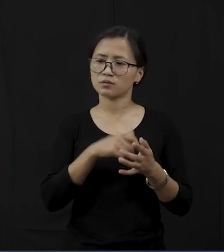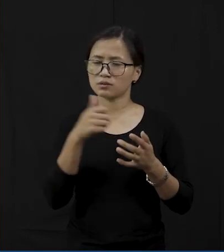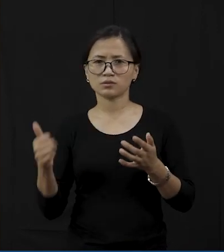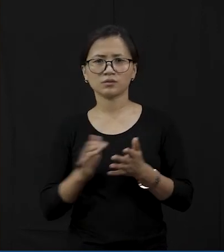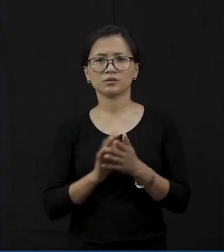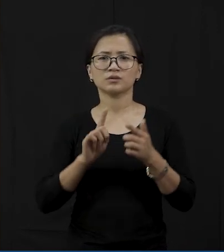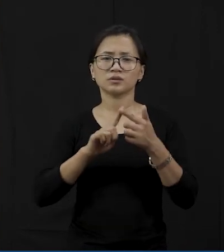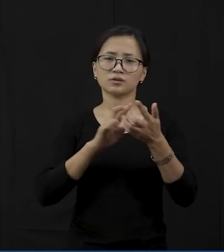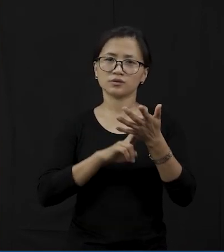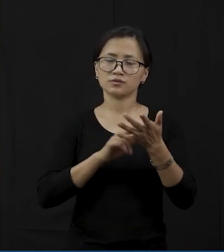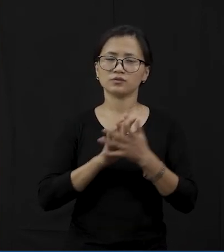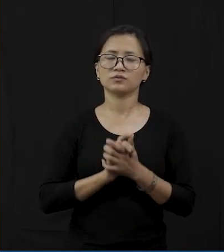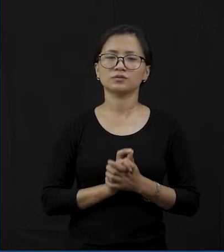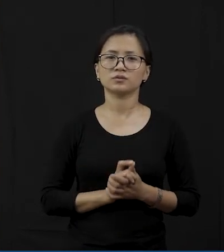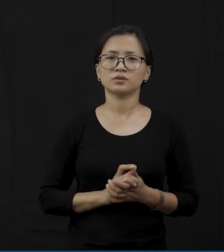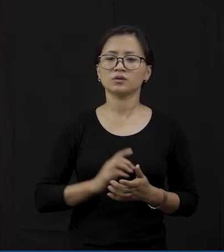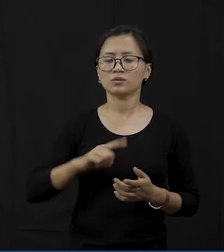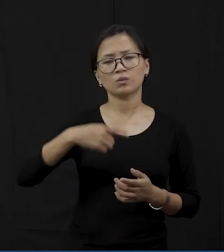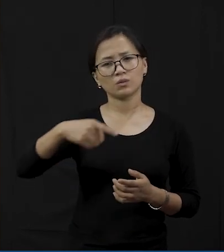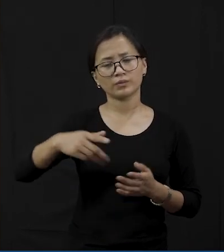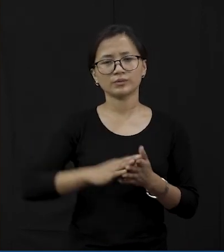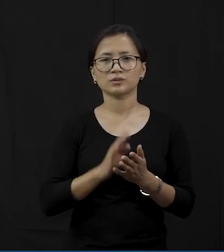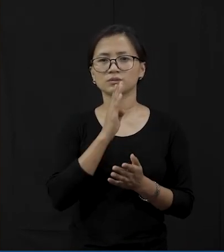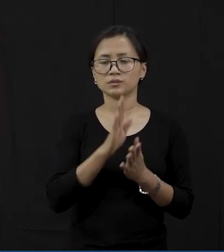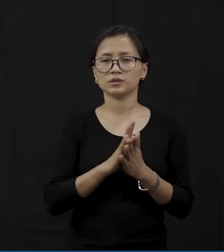will always be even.